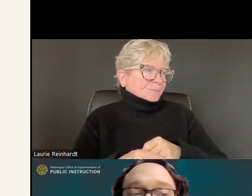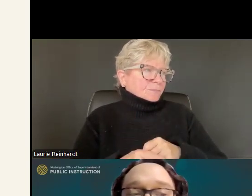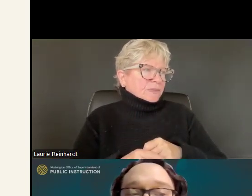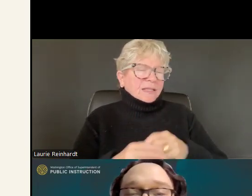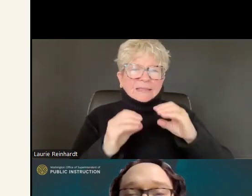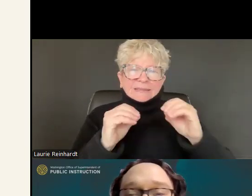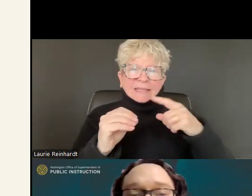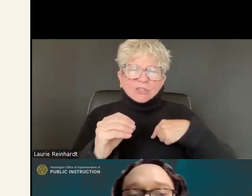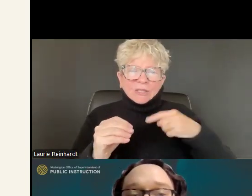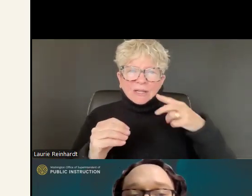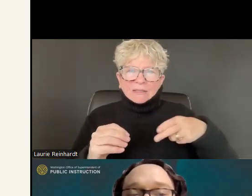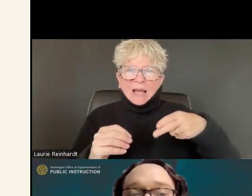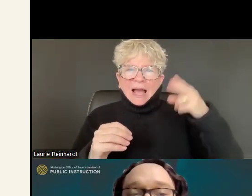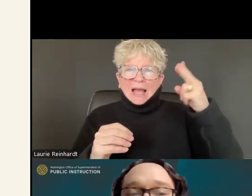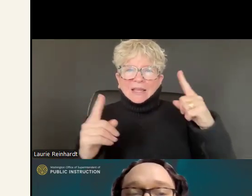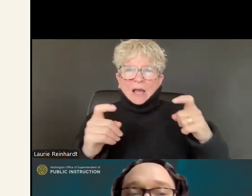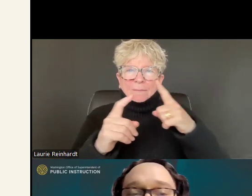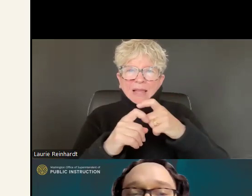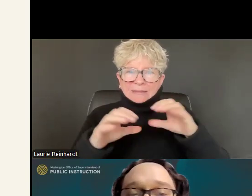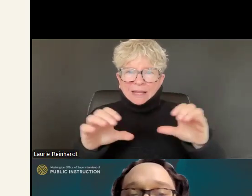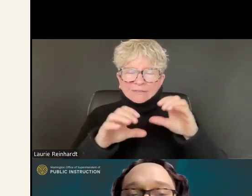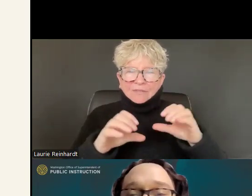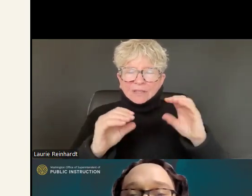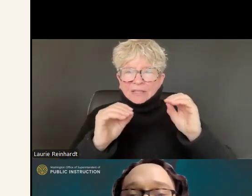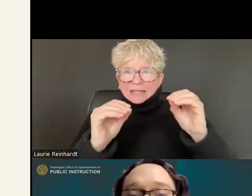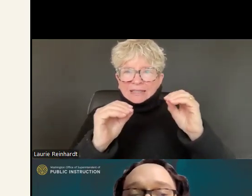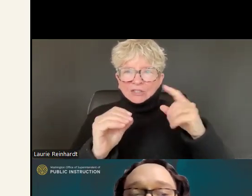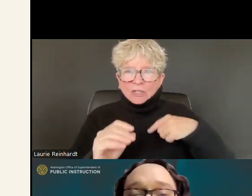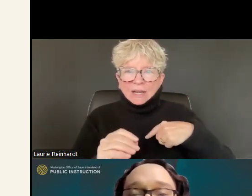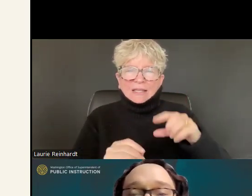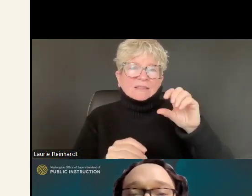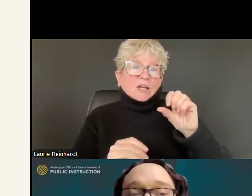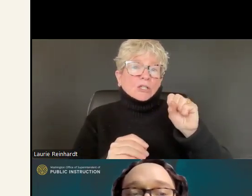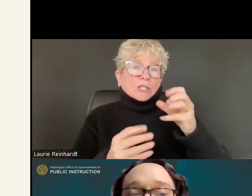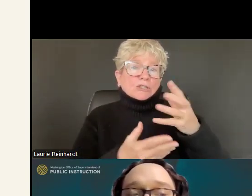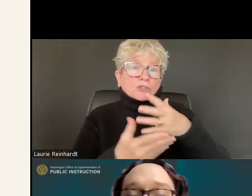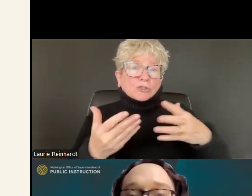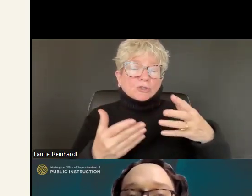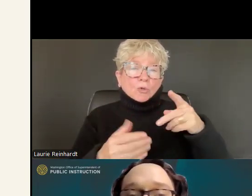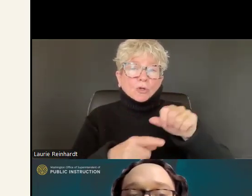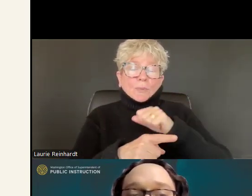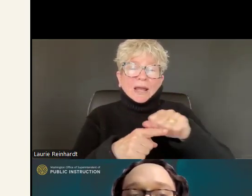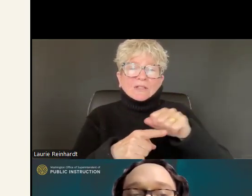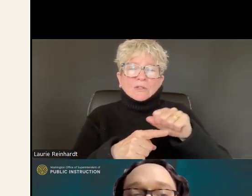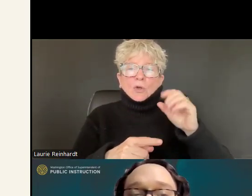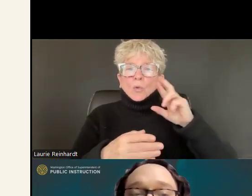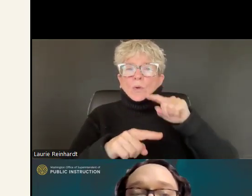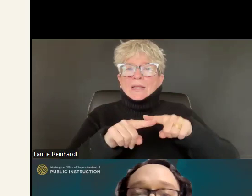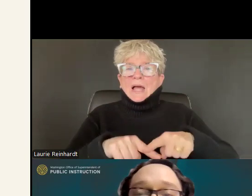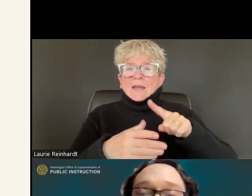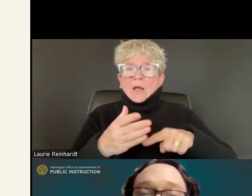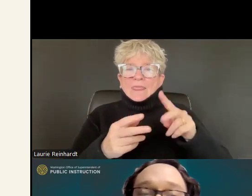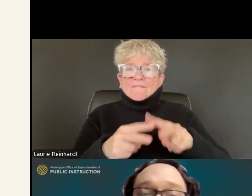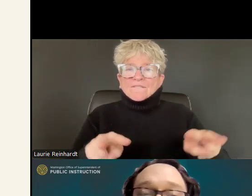Teaching is a highly complex activity, and given teaching is a social practice, we rely on the values we set in the classroom to shape